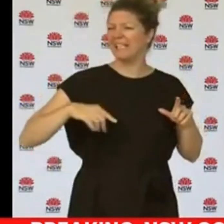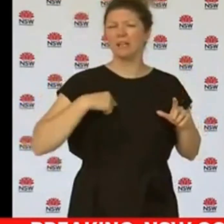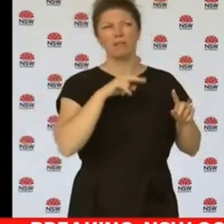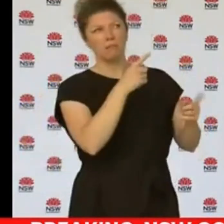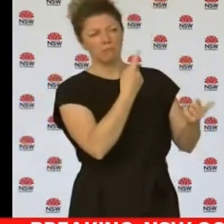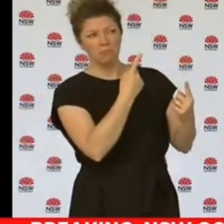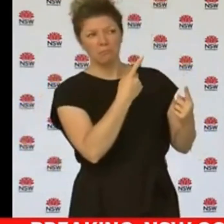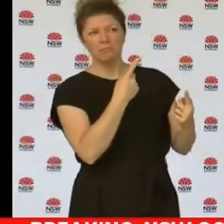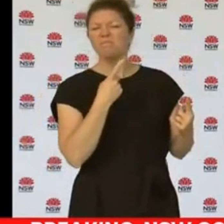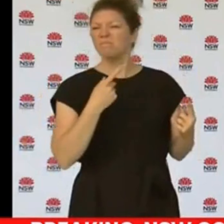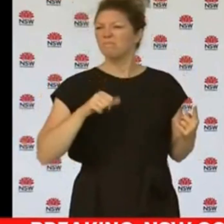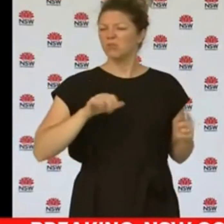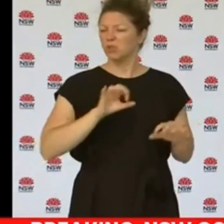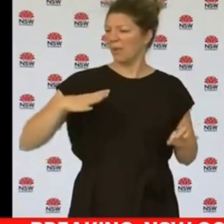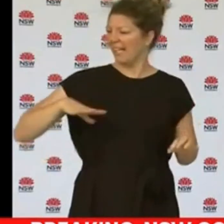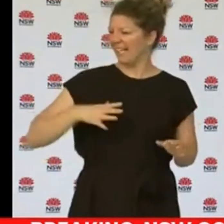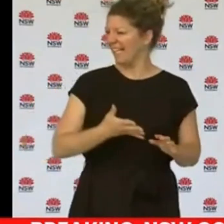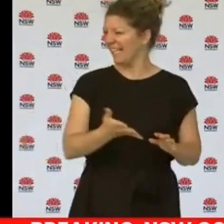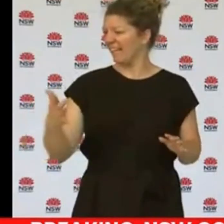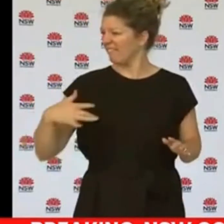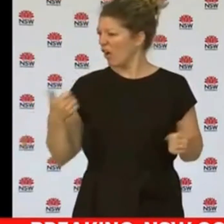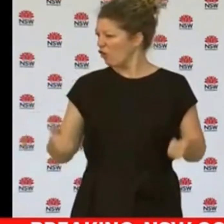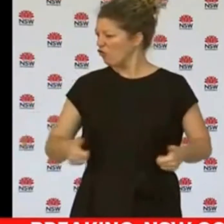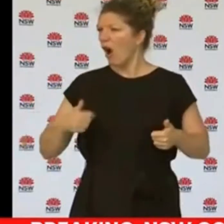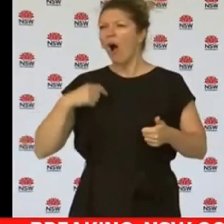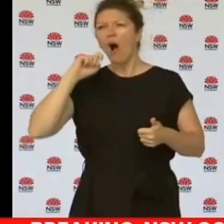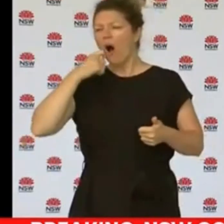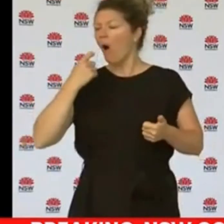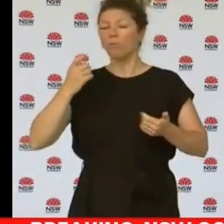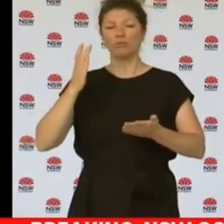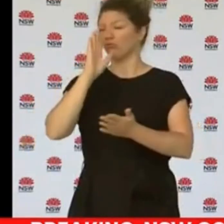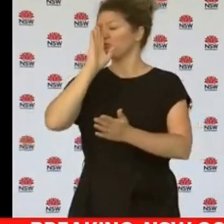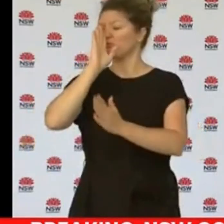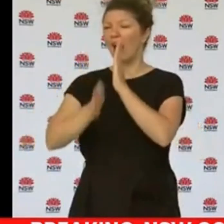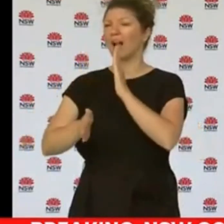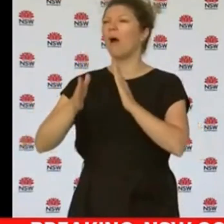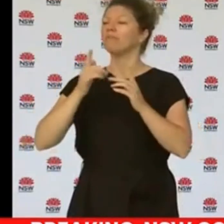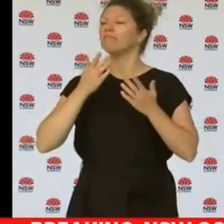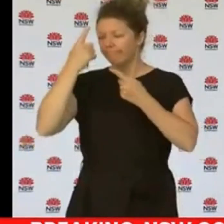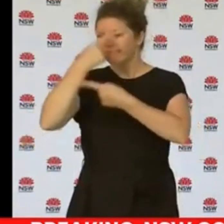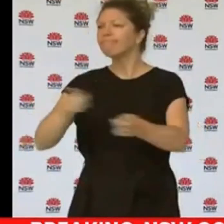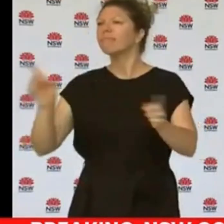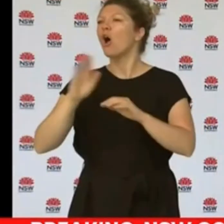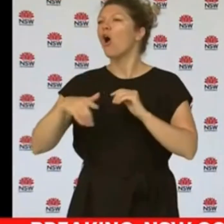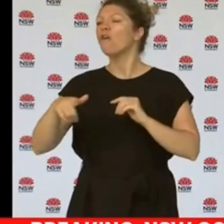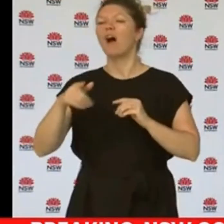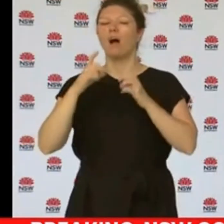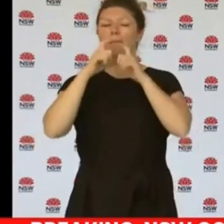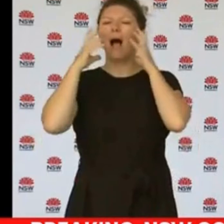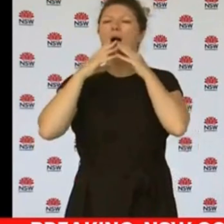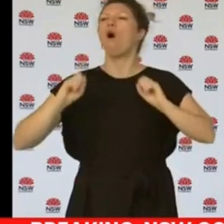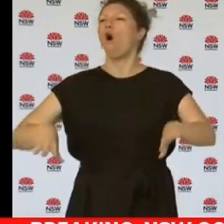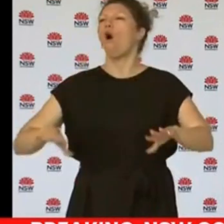period without community transmission, no longer do we need to wear masks in those indoor settings, well, I'll be the first one to support that. It does depend on the